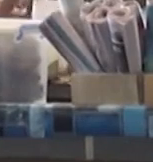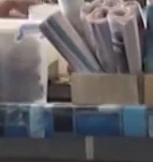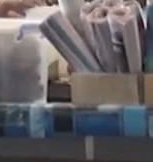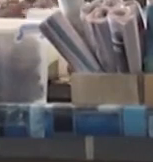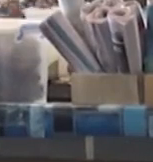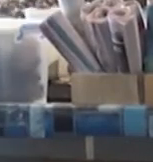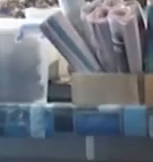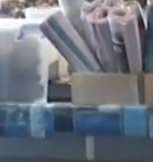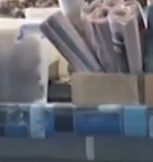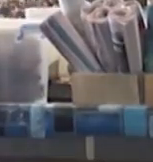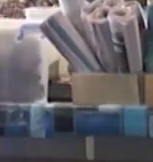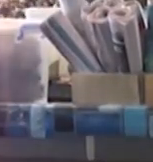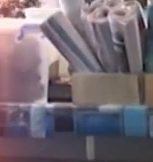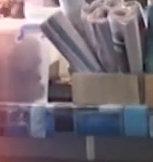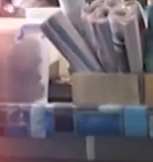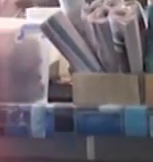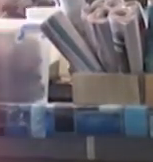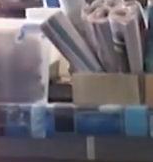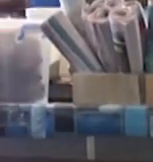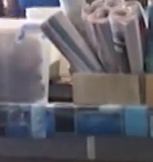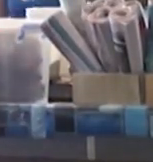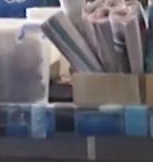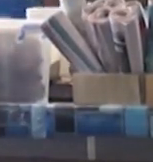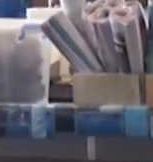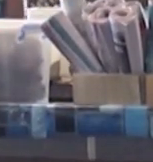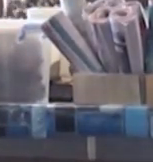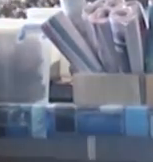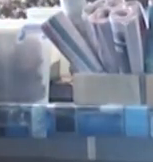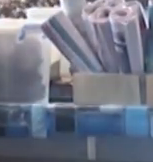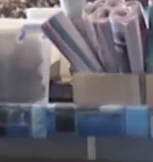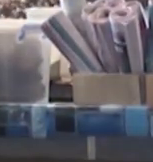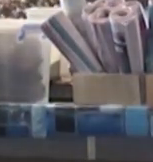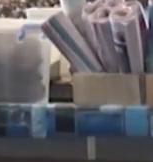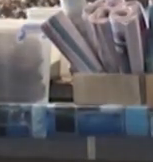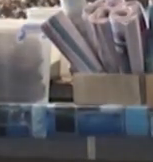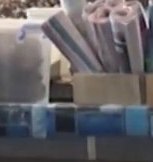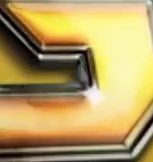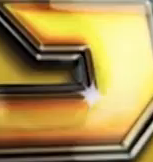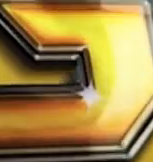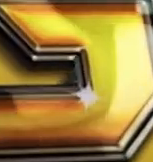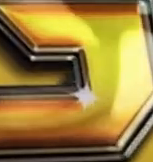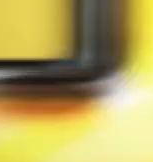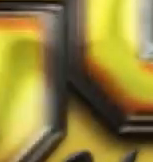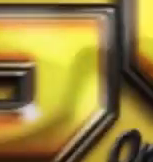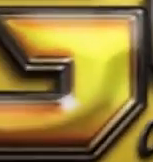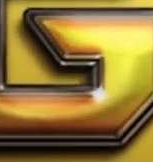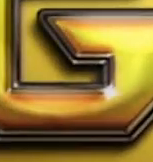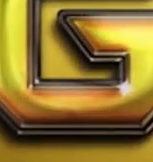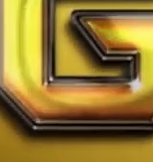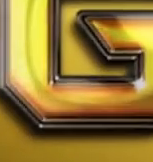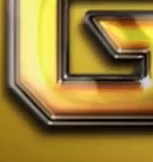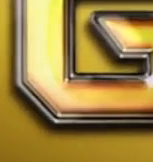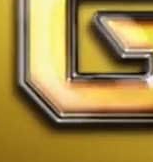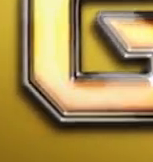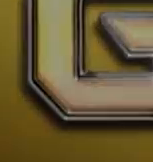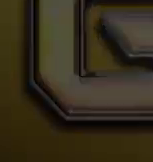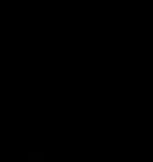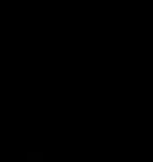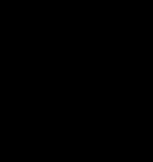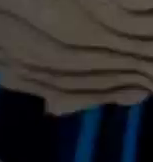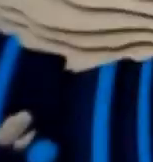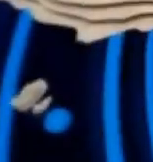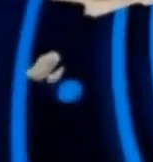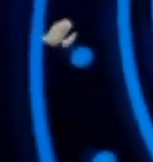Hi, Bula. I'm Selai from Nandi. I love Gold FM, only the classic hits. Gold FM, only the classic